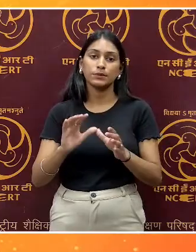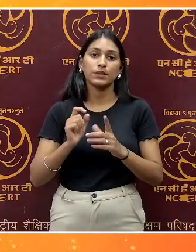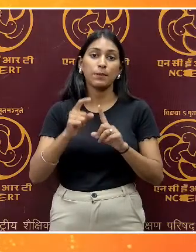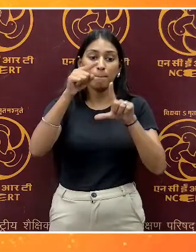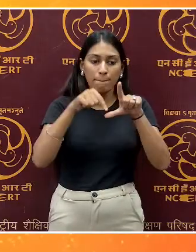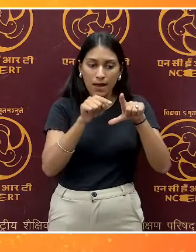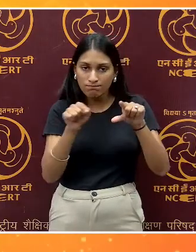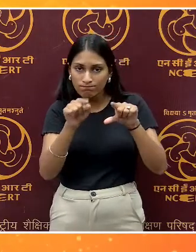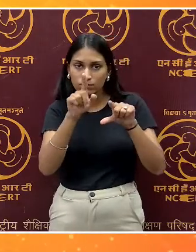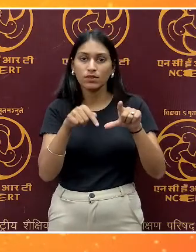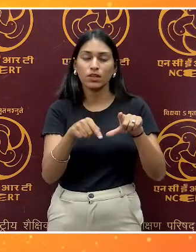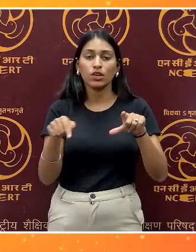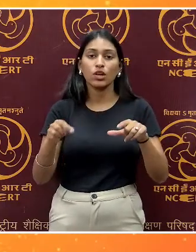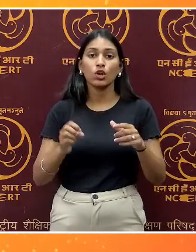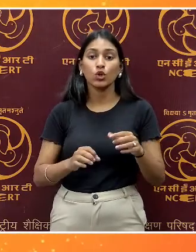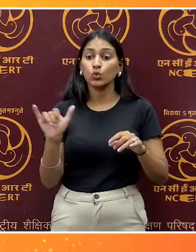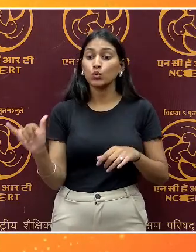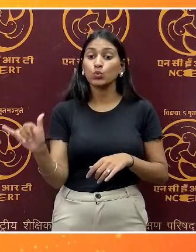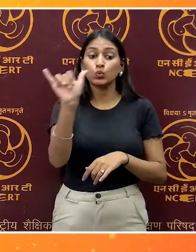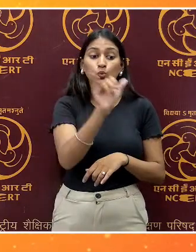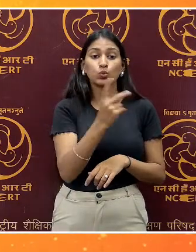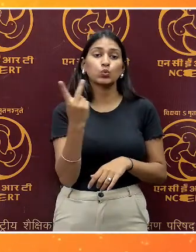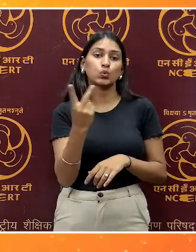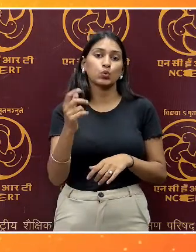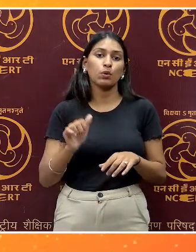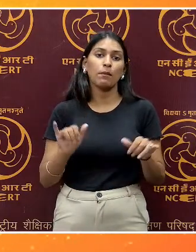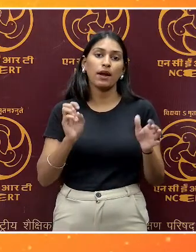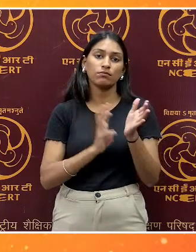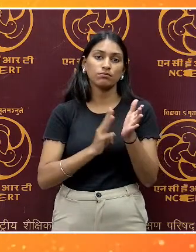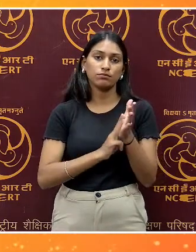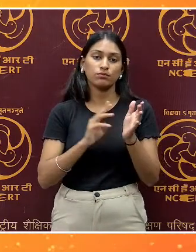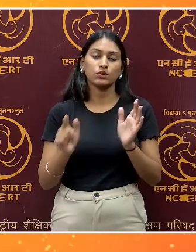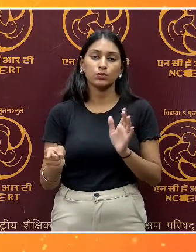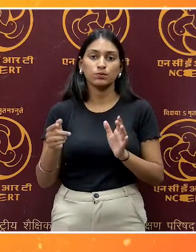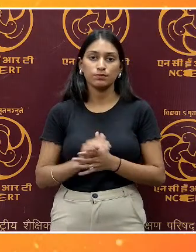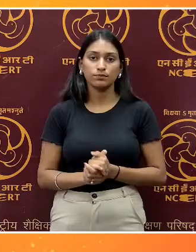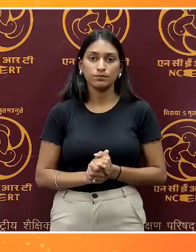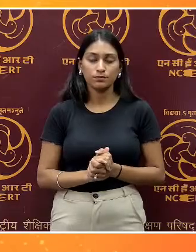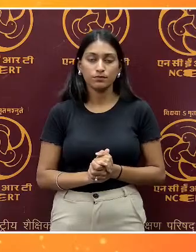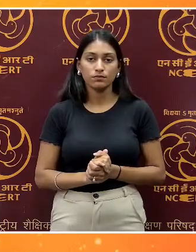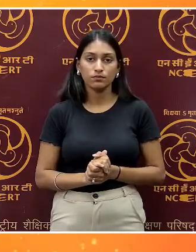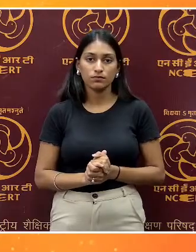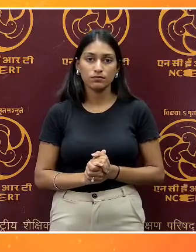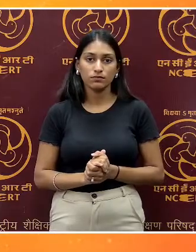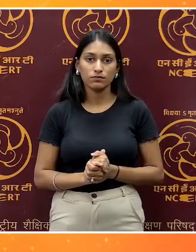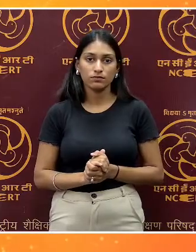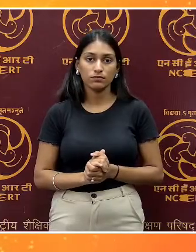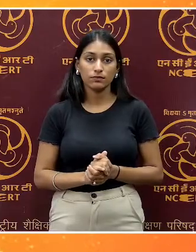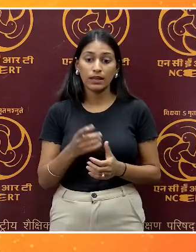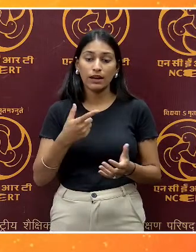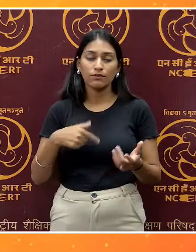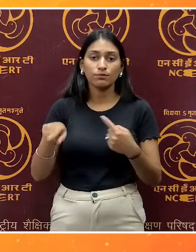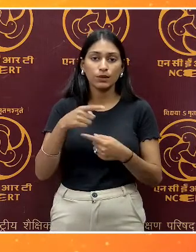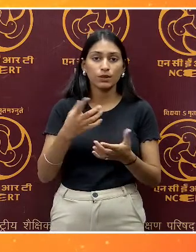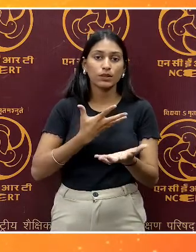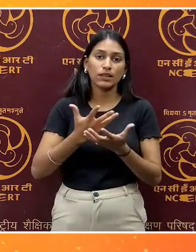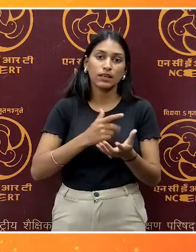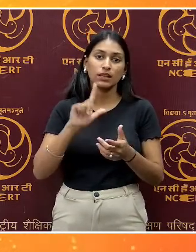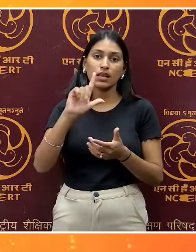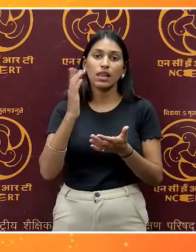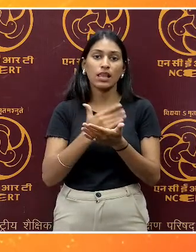law. Both magnitude and direction will be mathematically represented. Right. We will discuss it in our next lesson.